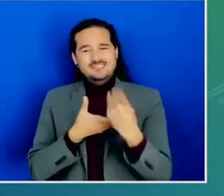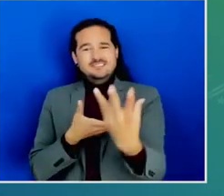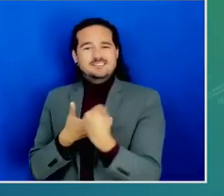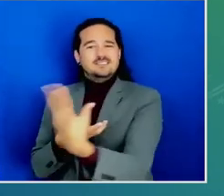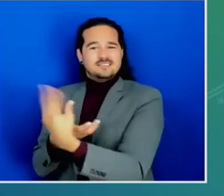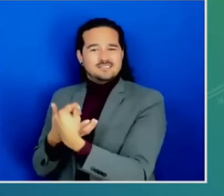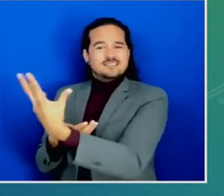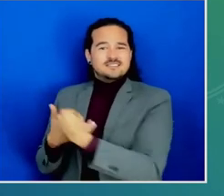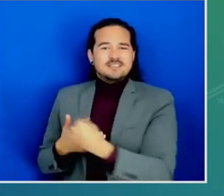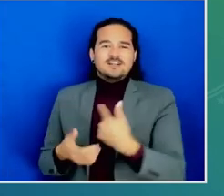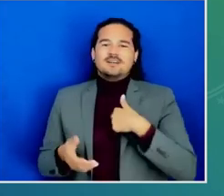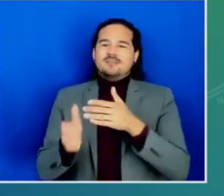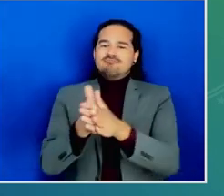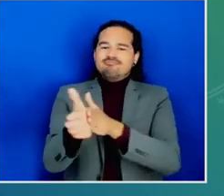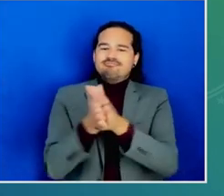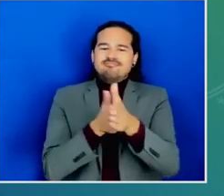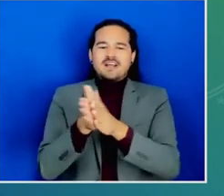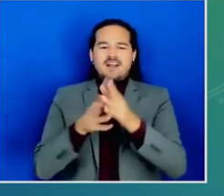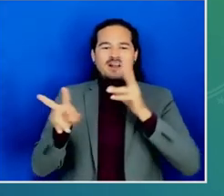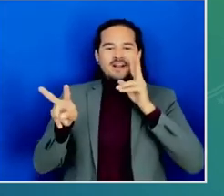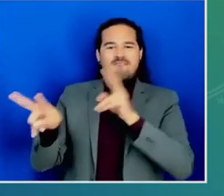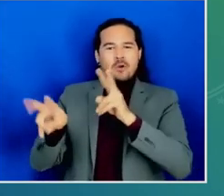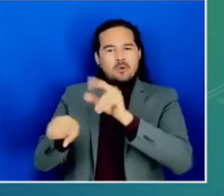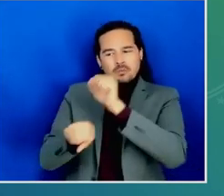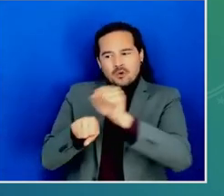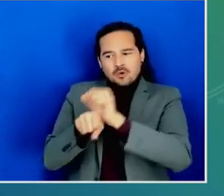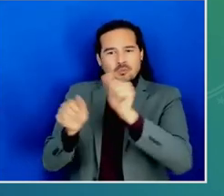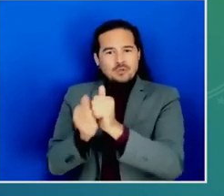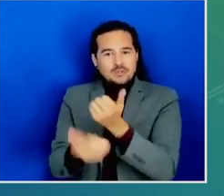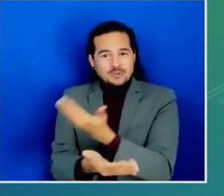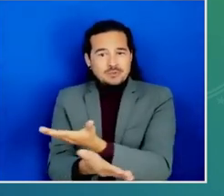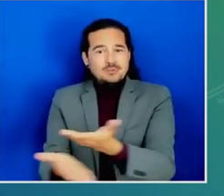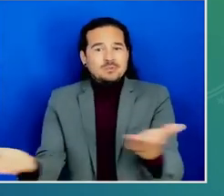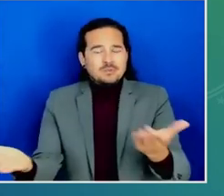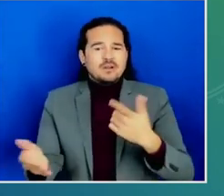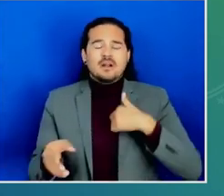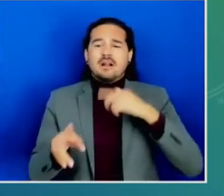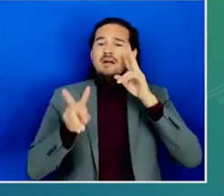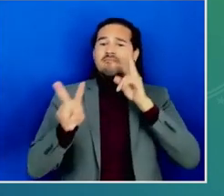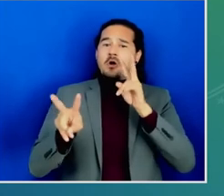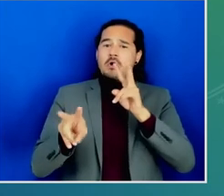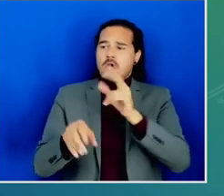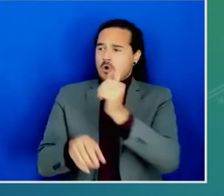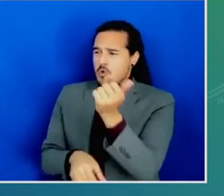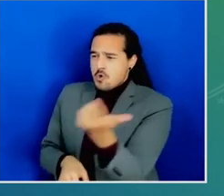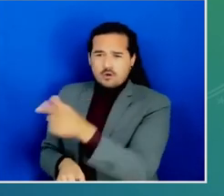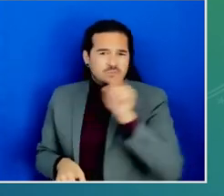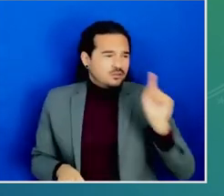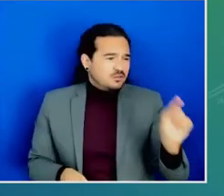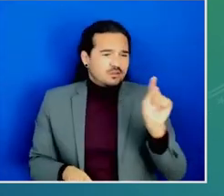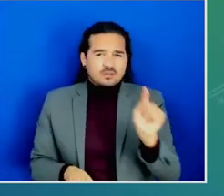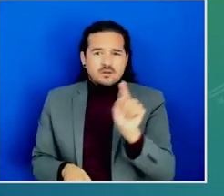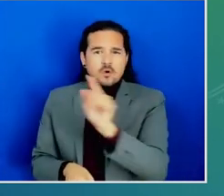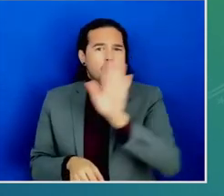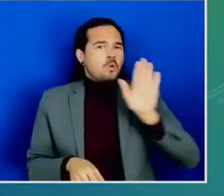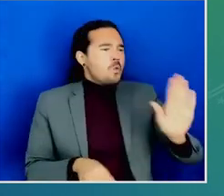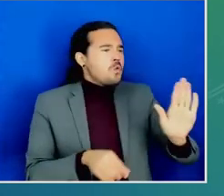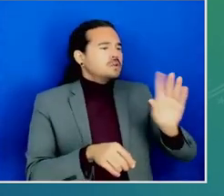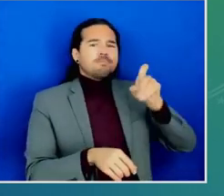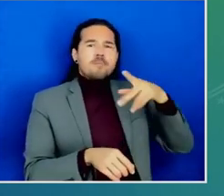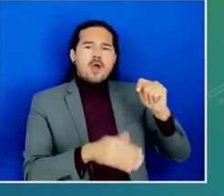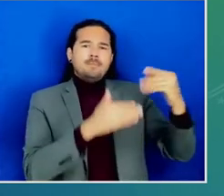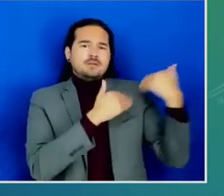felt forgotten for a long time. We look forward to working with you, to once again carrying out your department's mission and honor the integrity of the